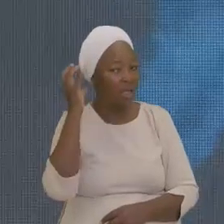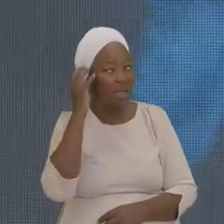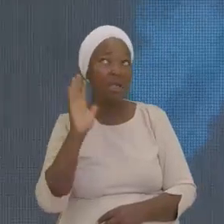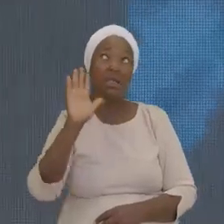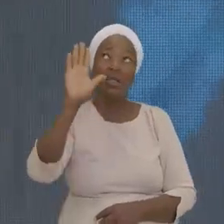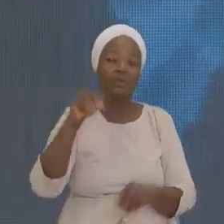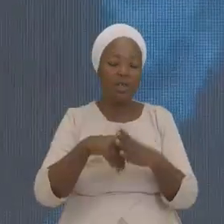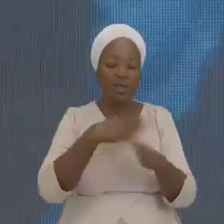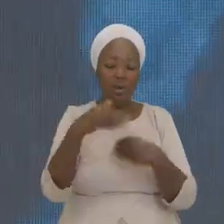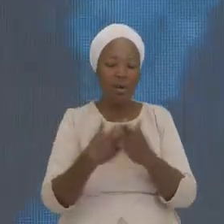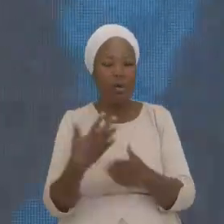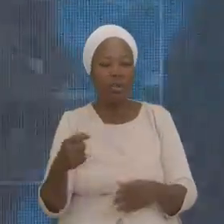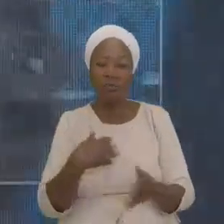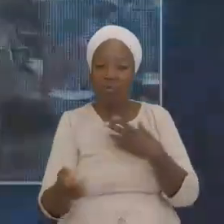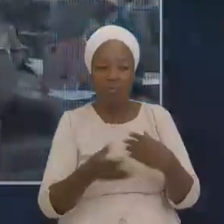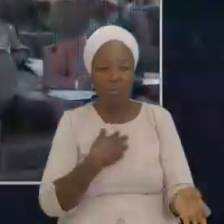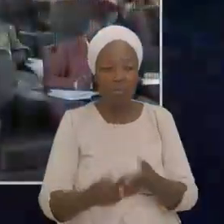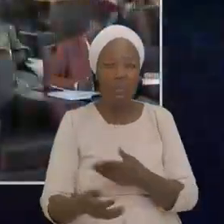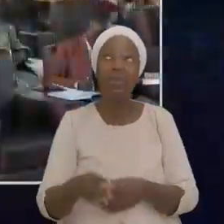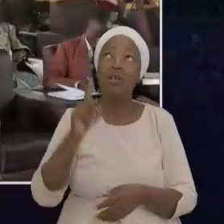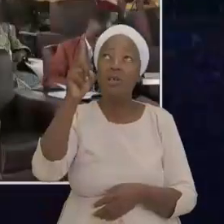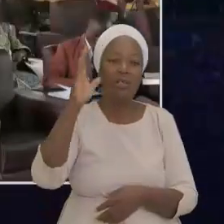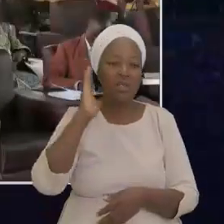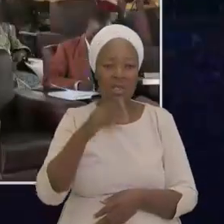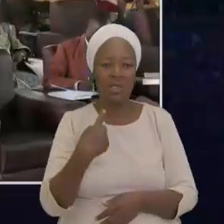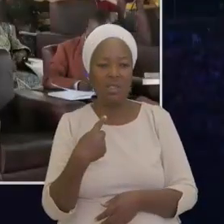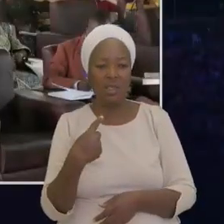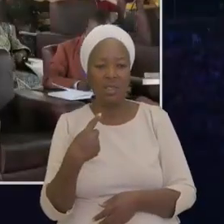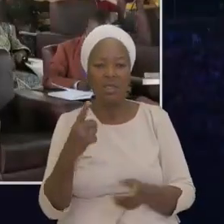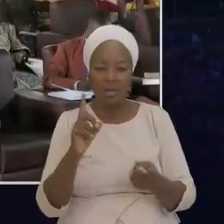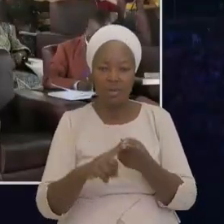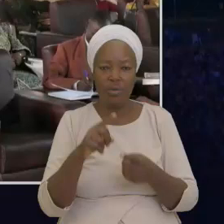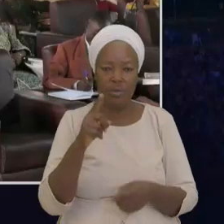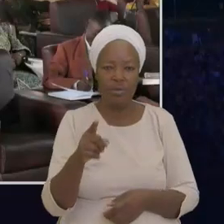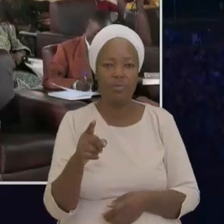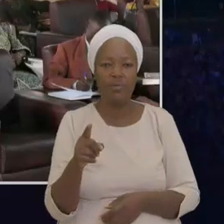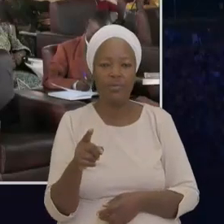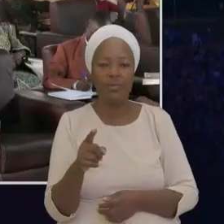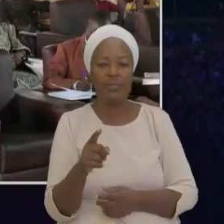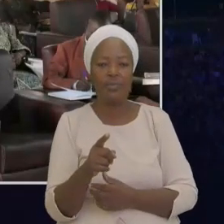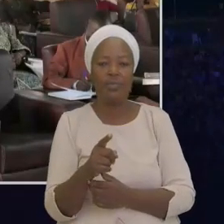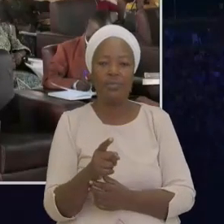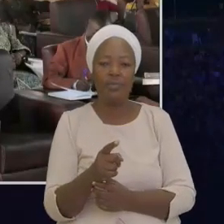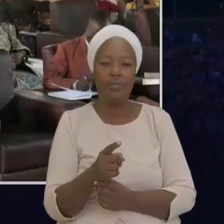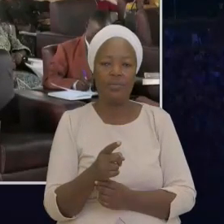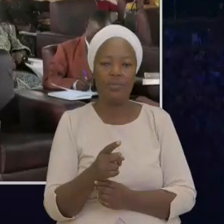things whatsoever he shall say unto you.